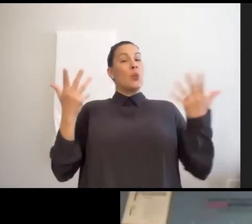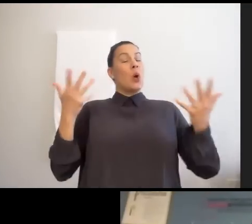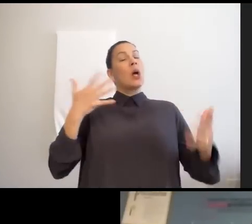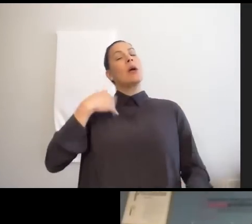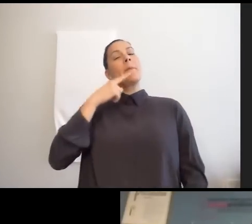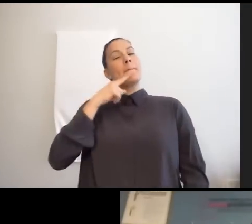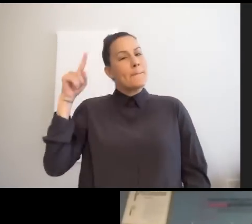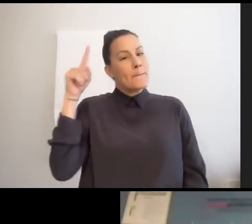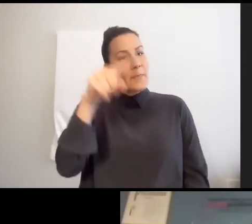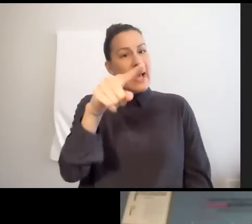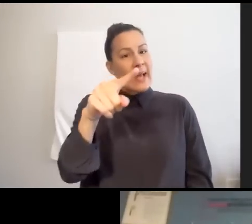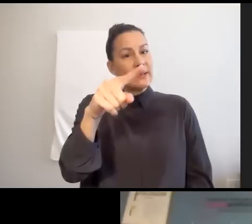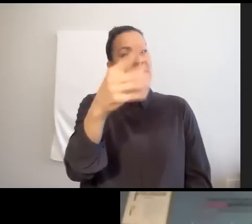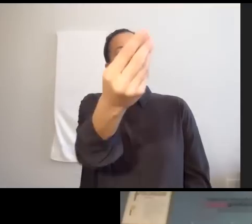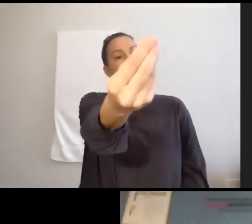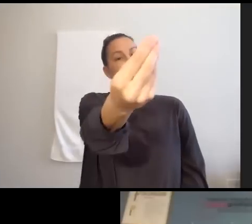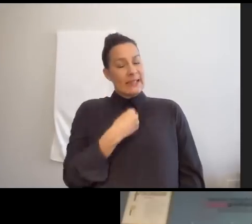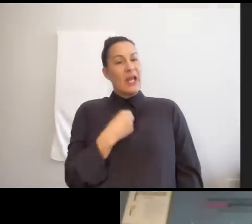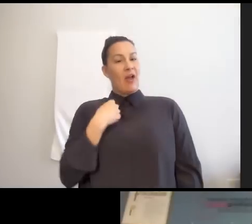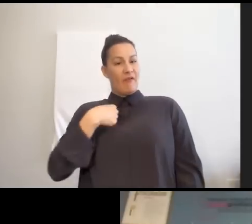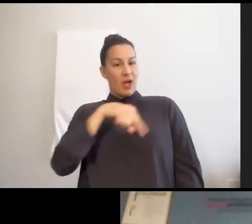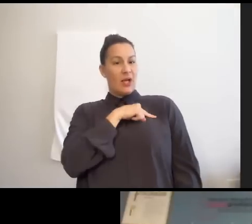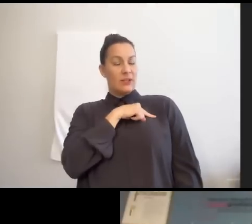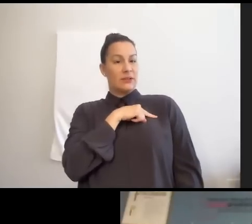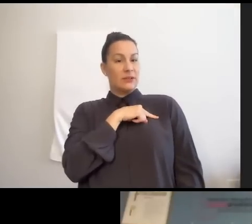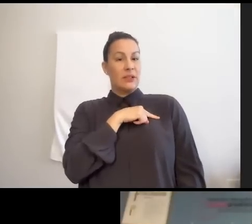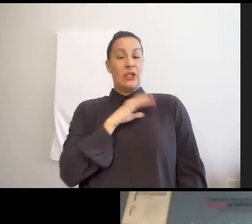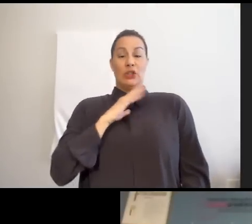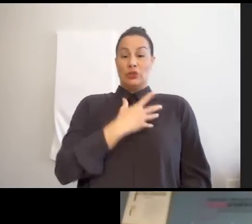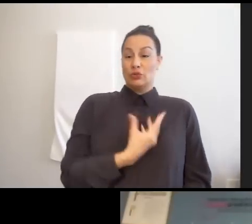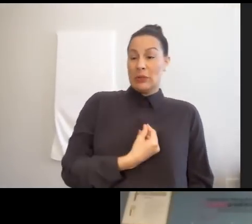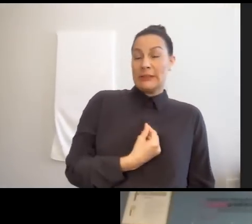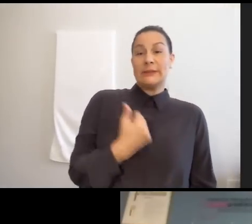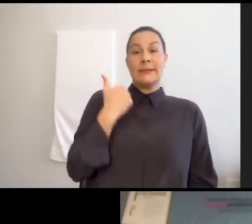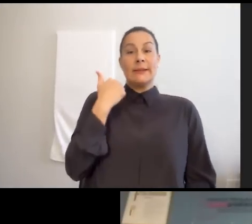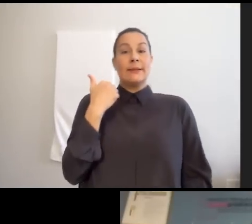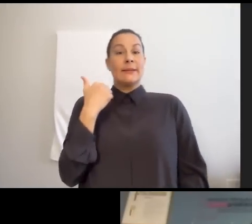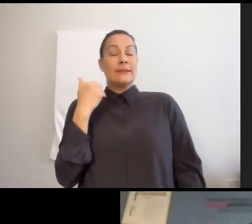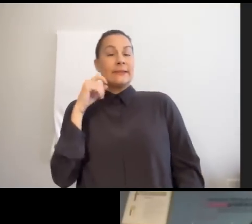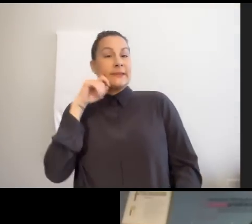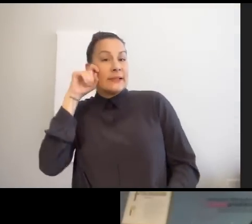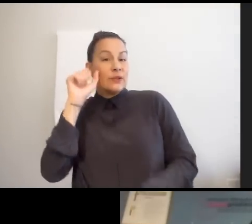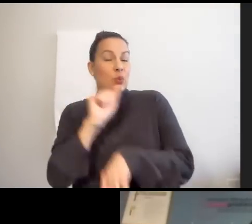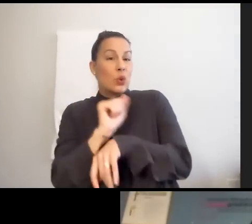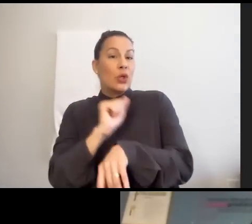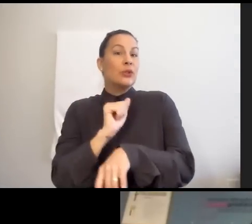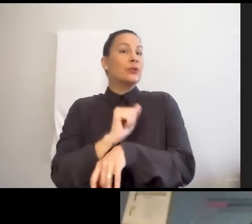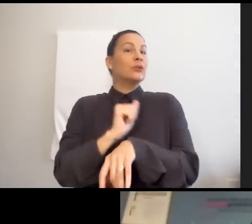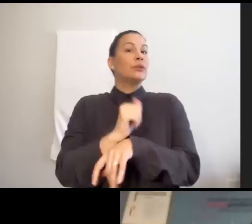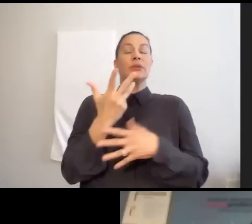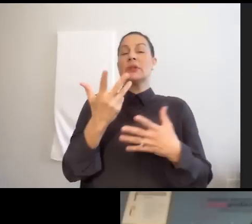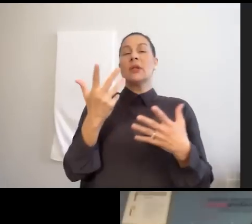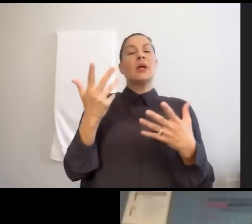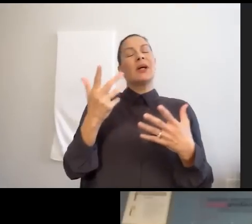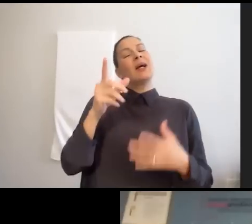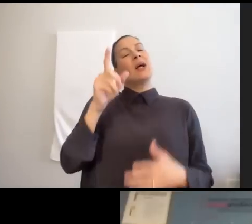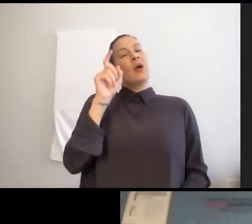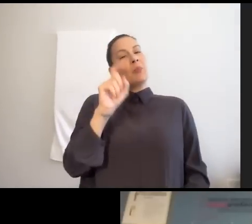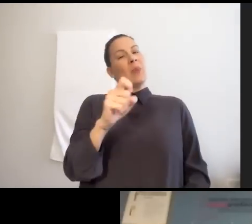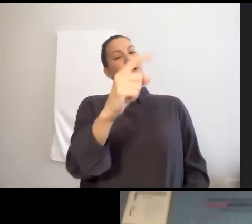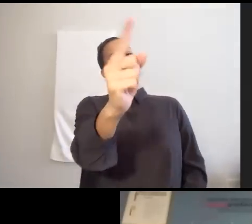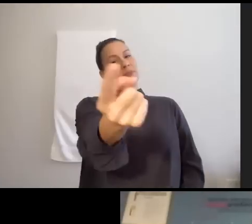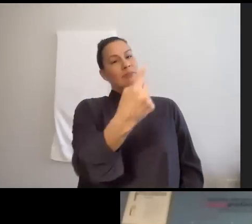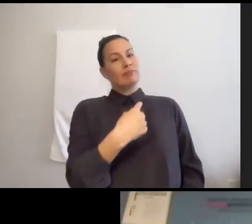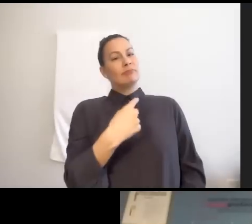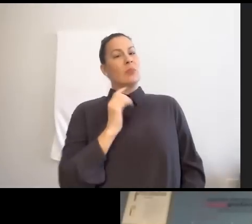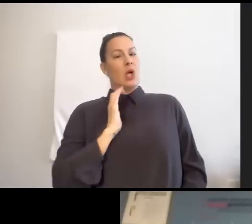met as sex workers, as transgender people, as immigrants, so that we can finally put the system down, so